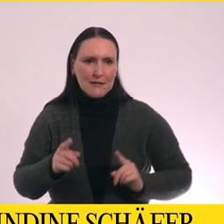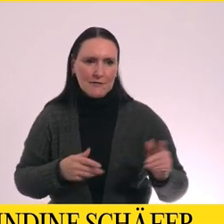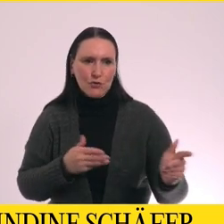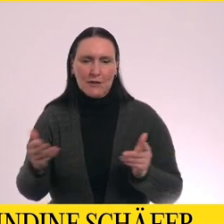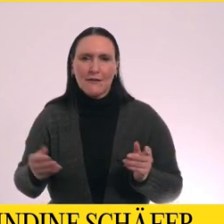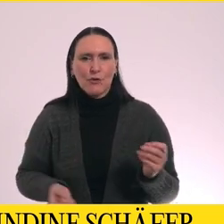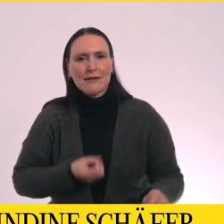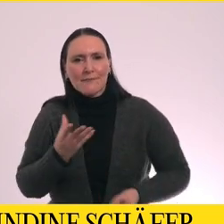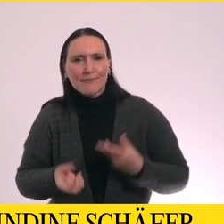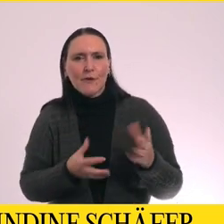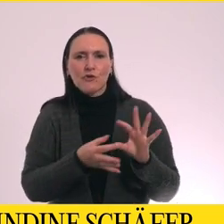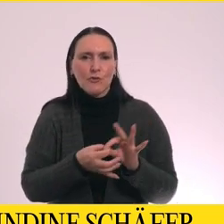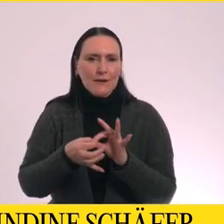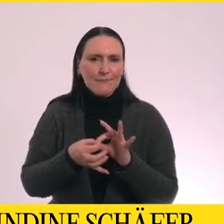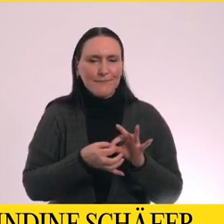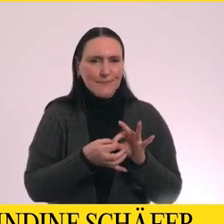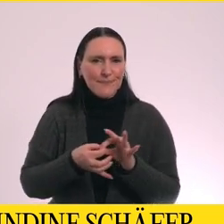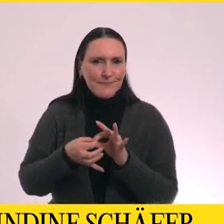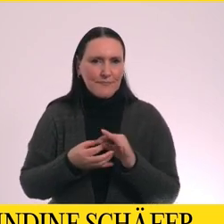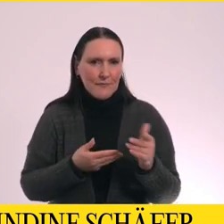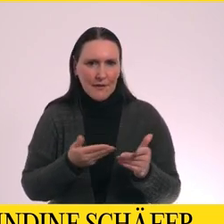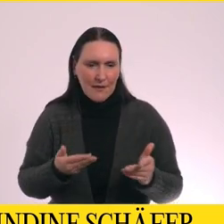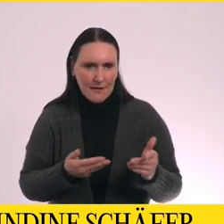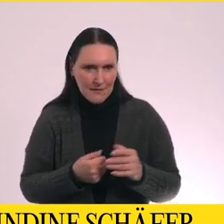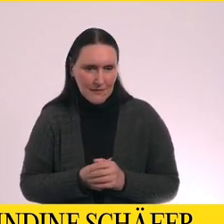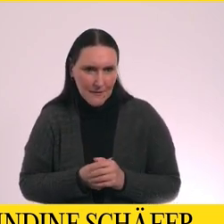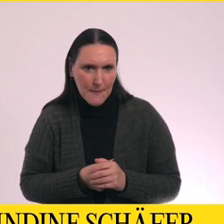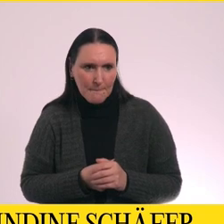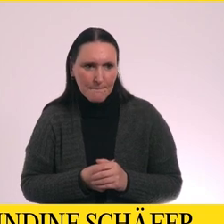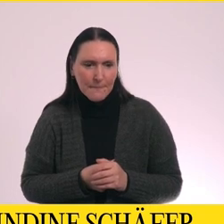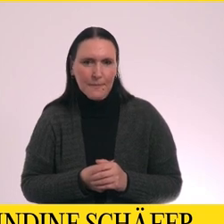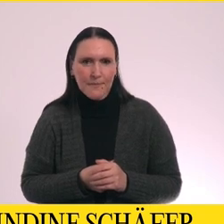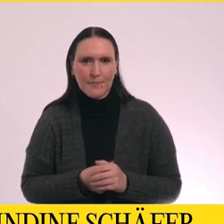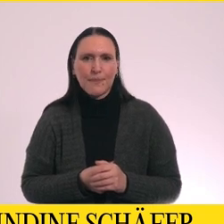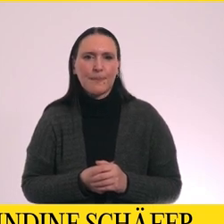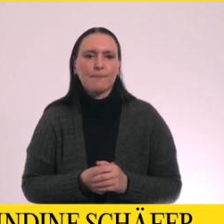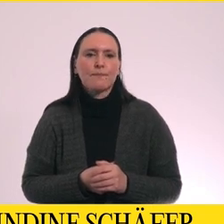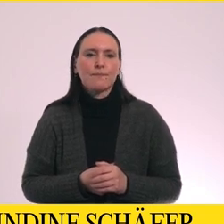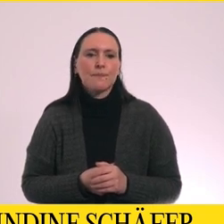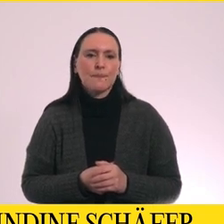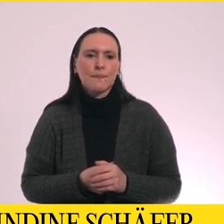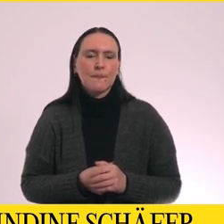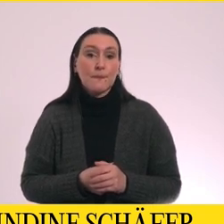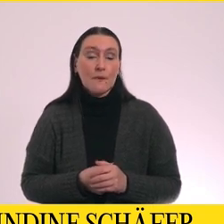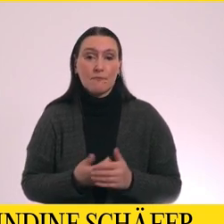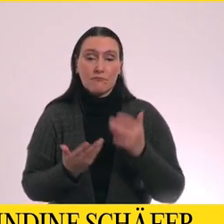of relationships. And yeah, there's obviously a lot of fun in that exploration, and of kind